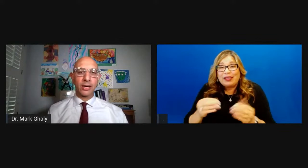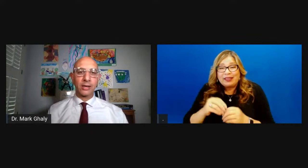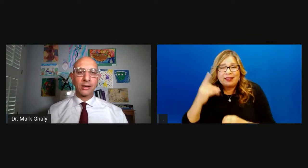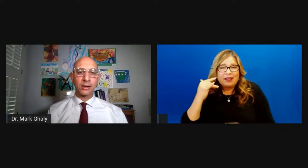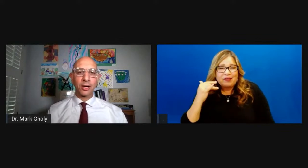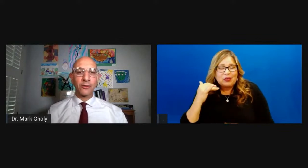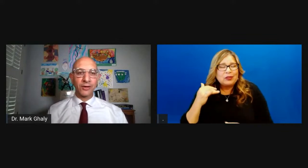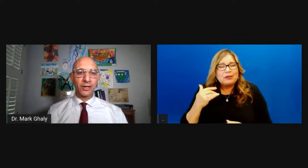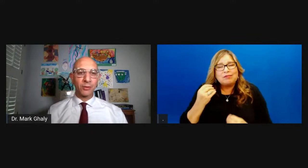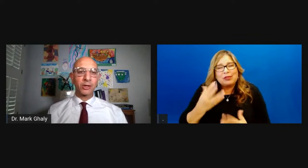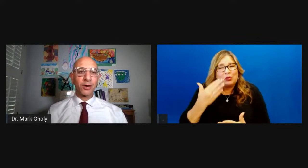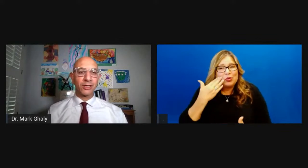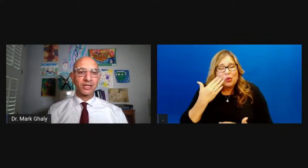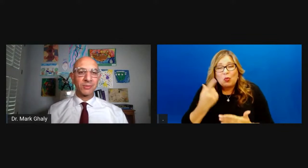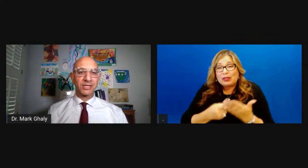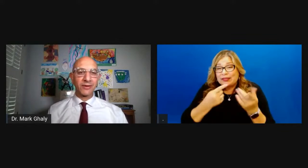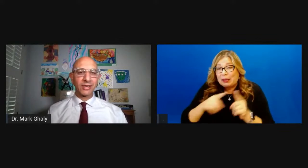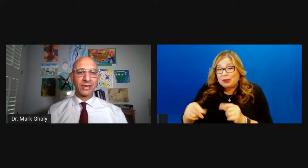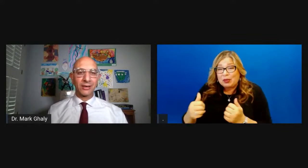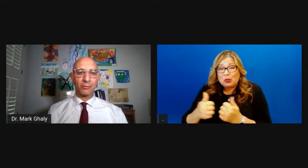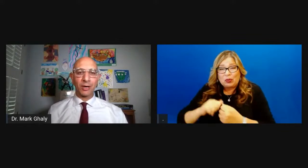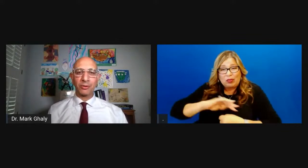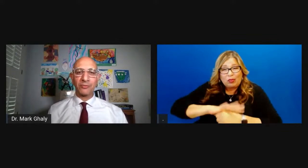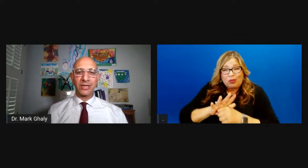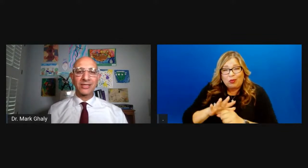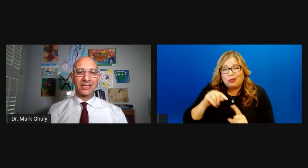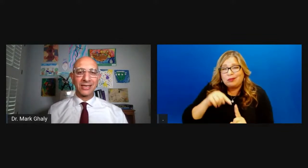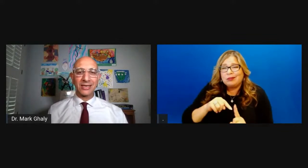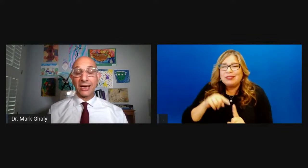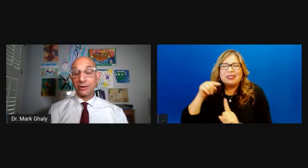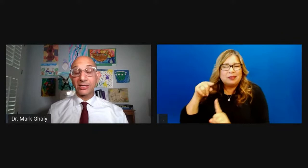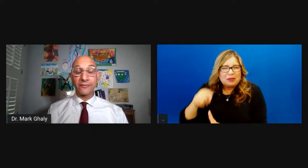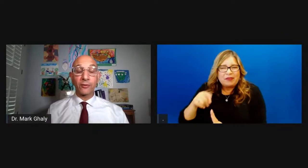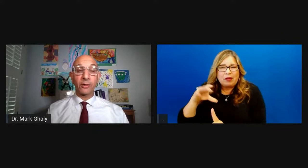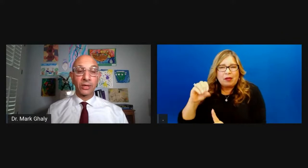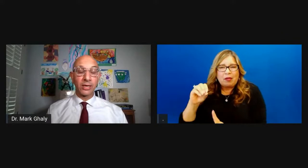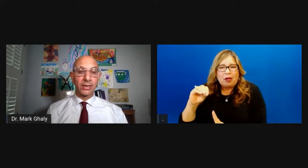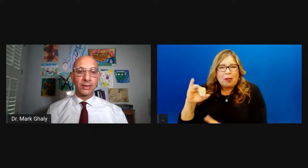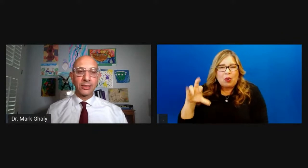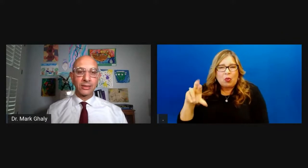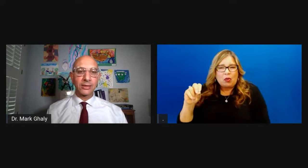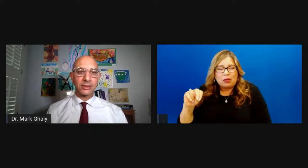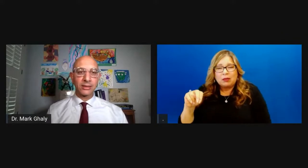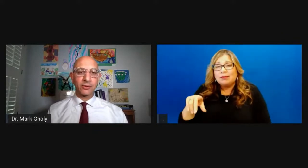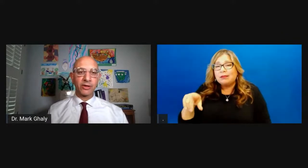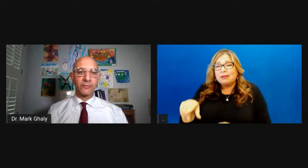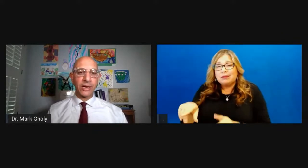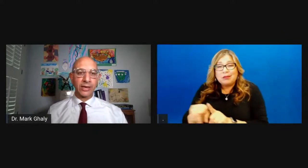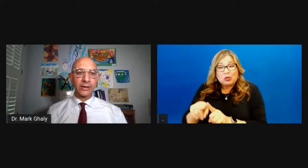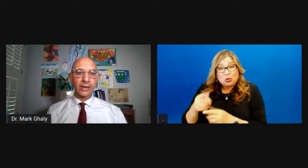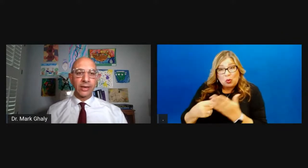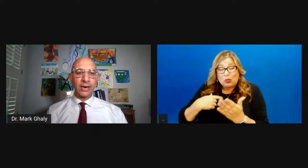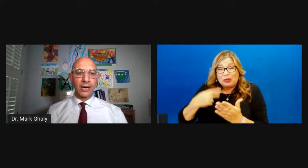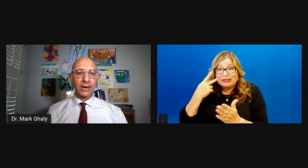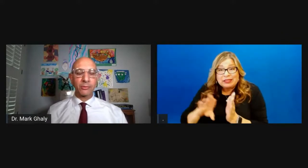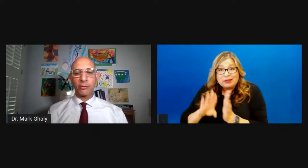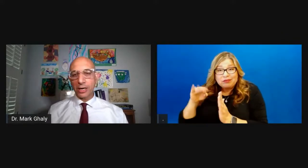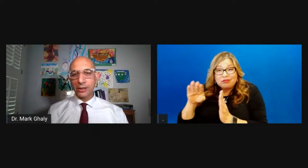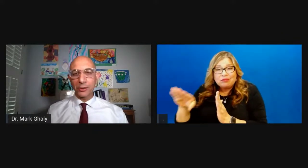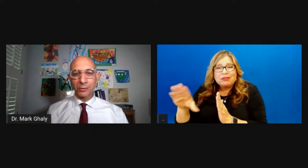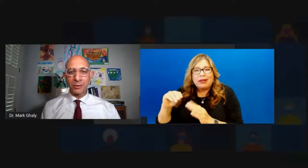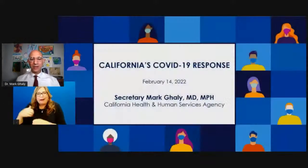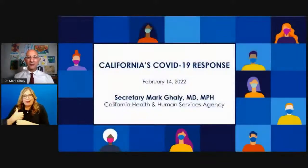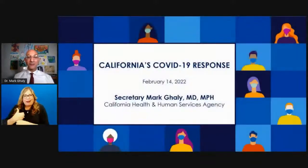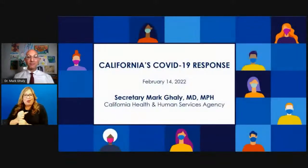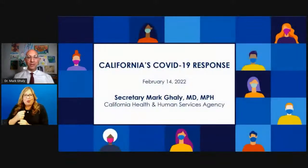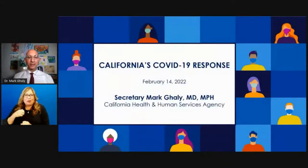with COVID, Omicron in specific, and what we've been seeing and how it's informed the decisions we've made. I'm going to